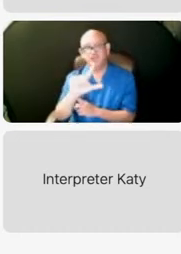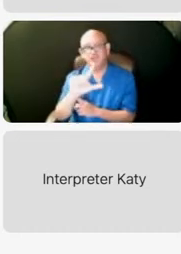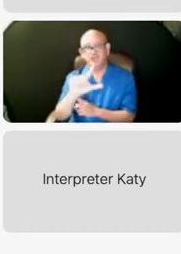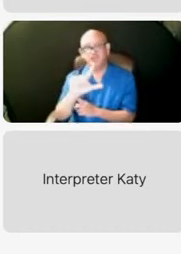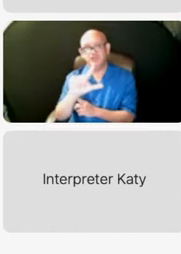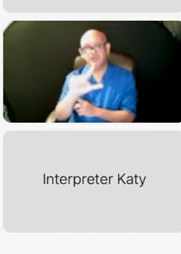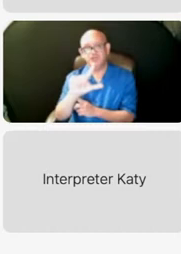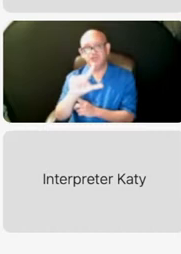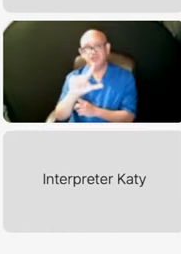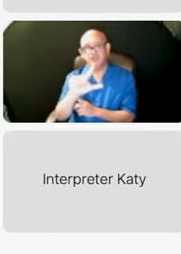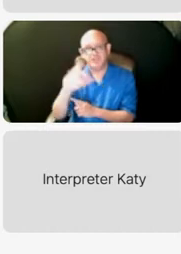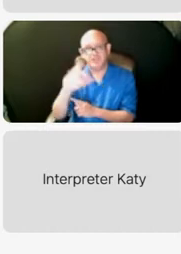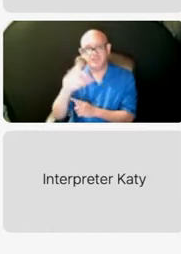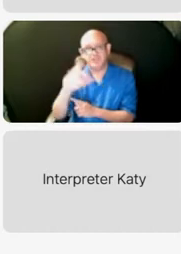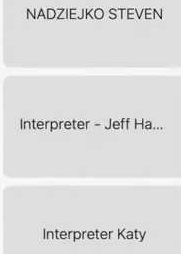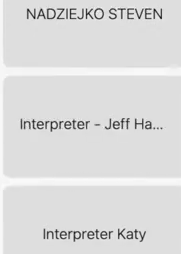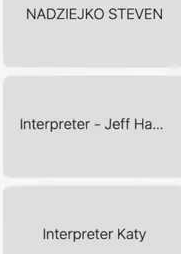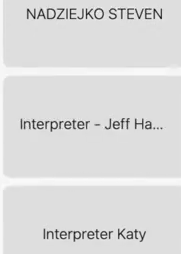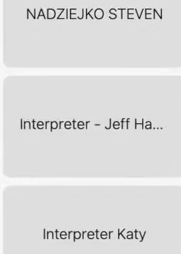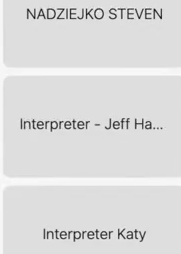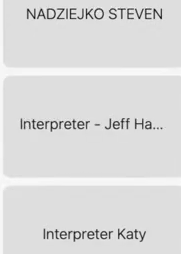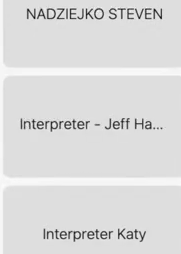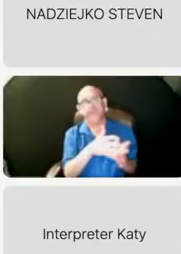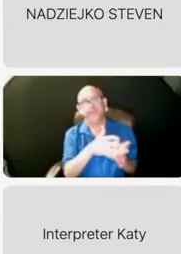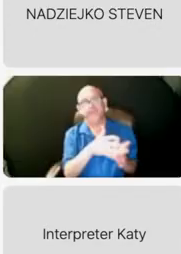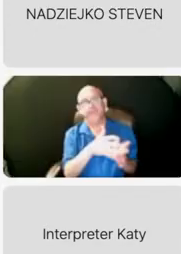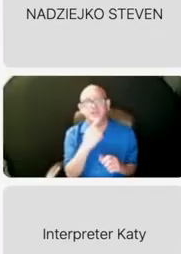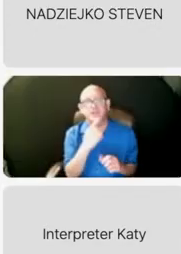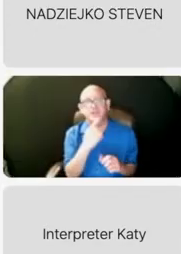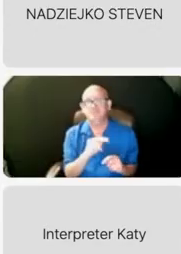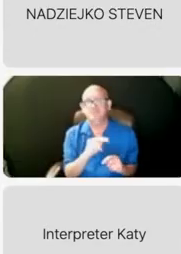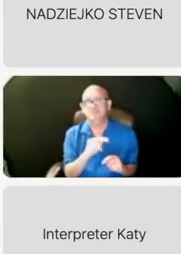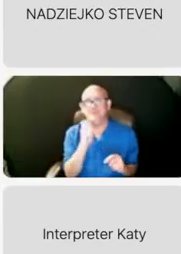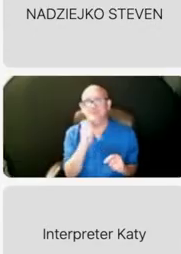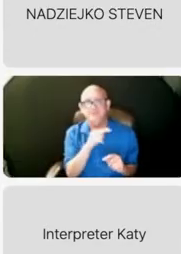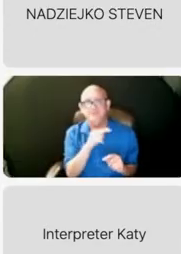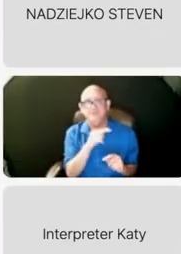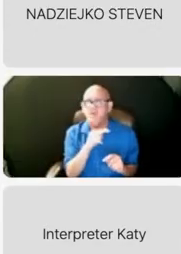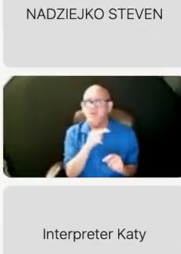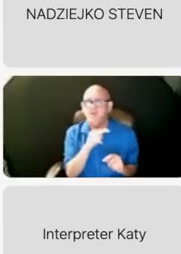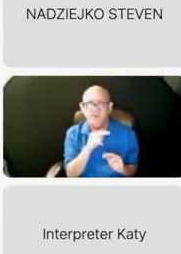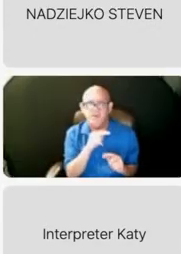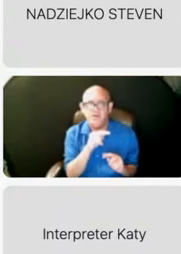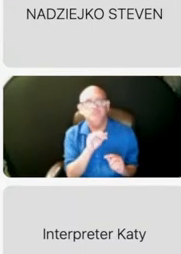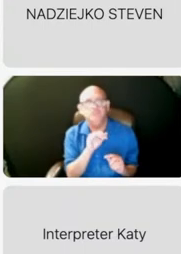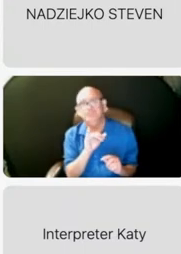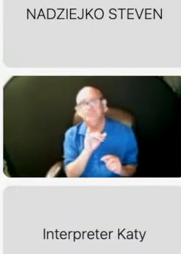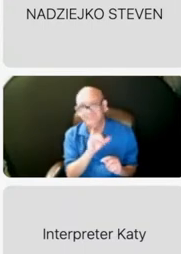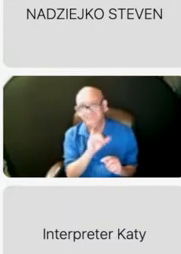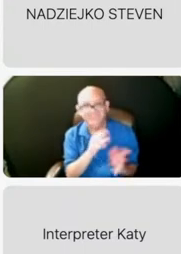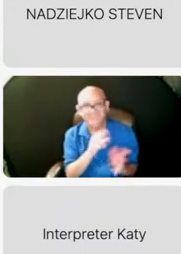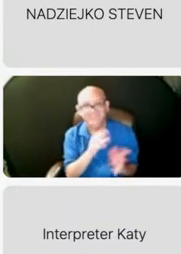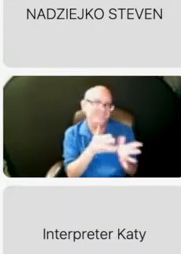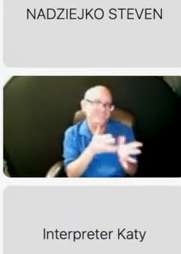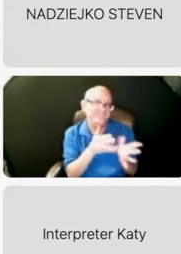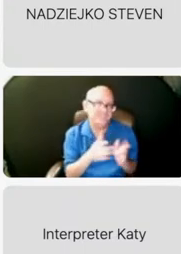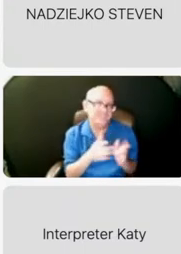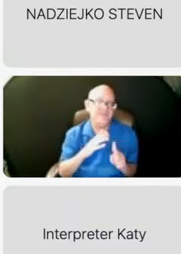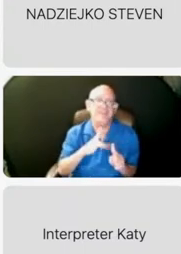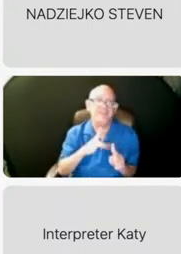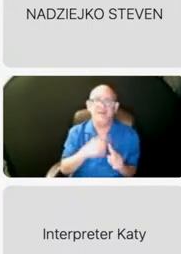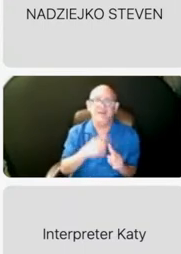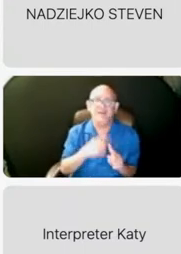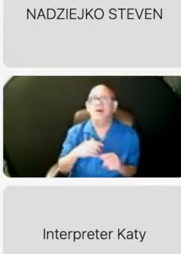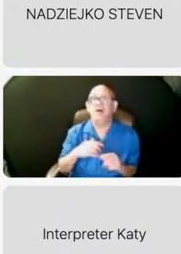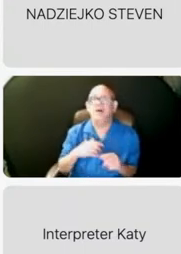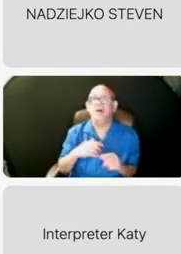so it was pretty it was pretty cool to be there with them and uh i really enjoyed it appreciate the uh supervisor baca's ted alejandra